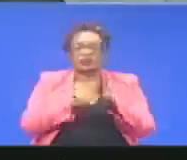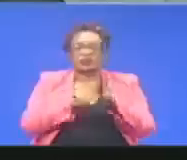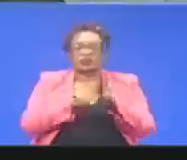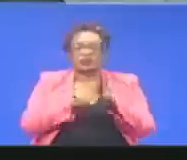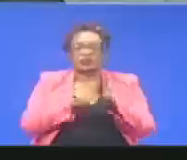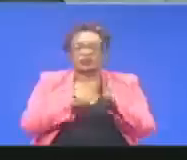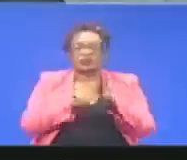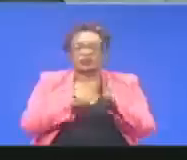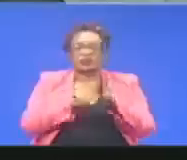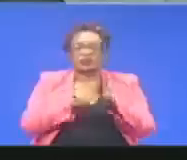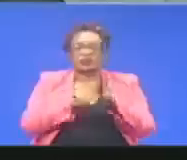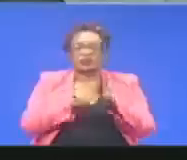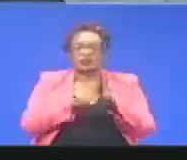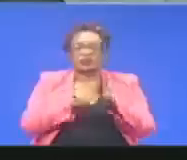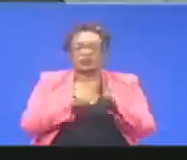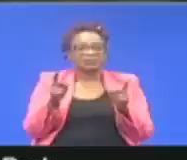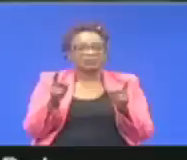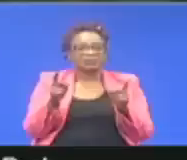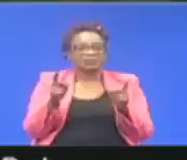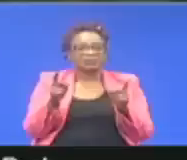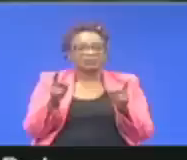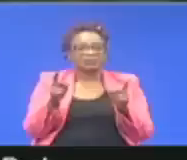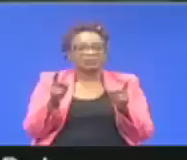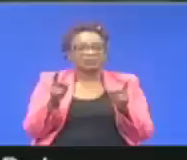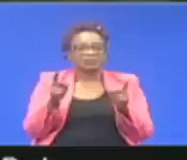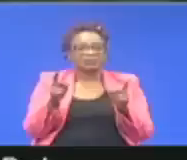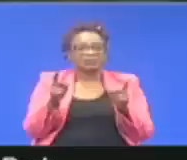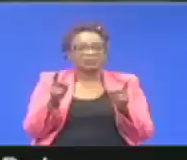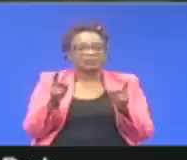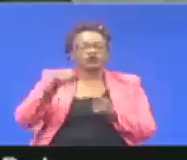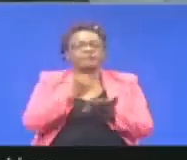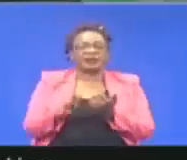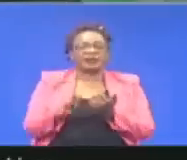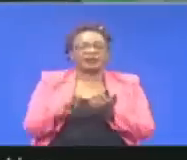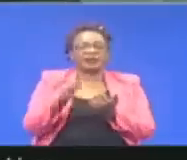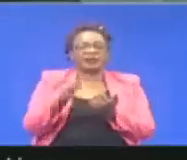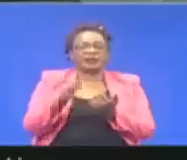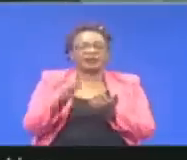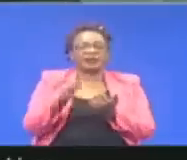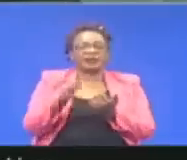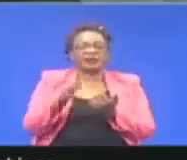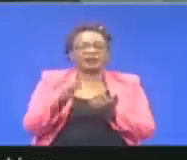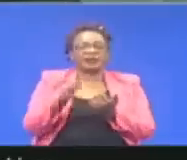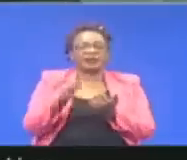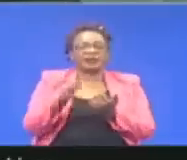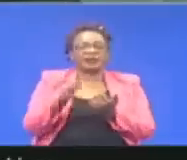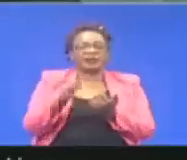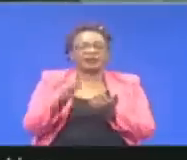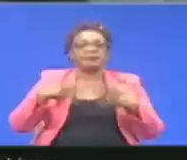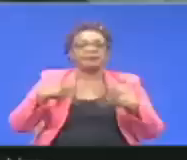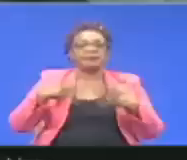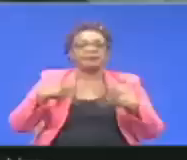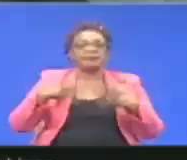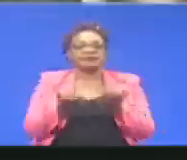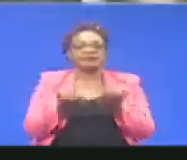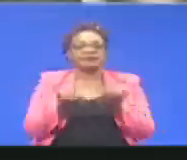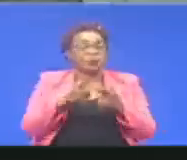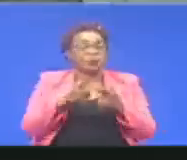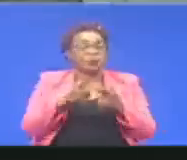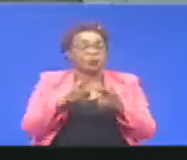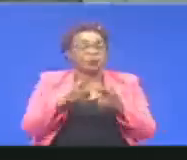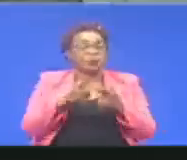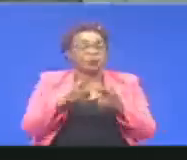and the people they actually employ. Because in real sense, Kenyans are the people who actually support their business. Ile maneno walileta ni kama